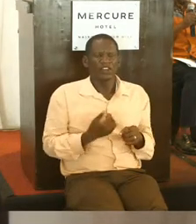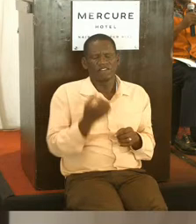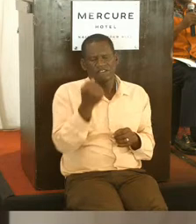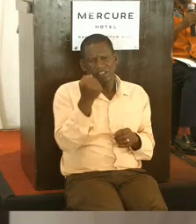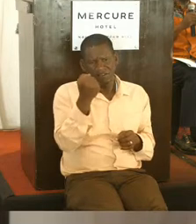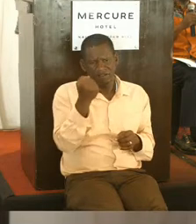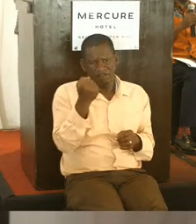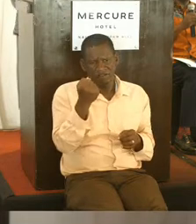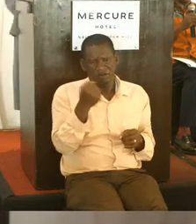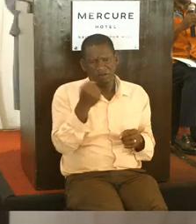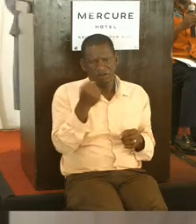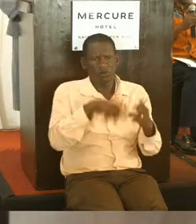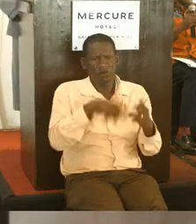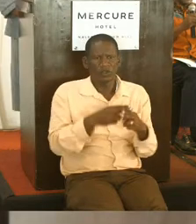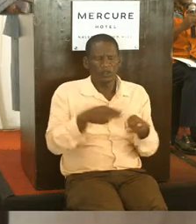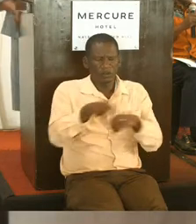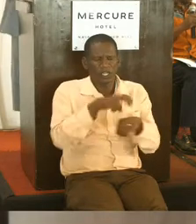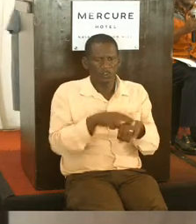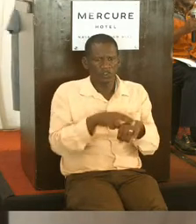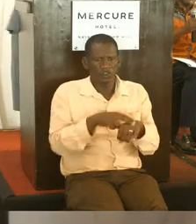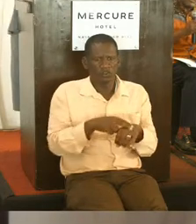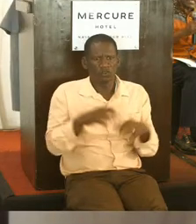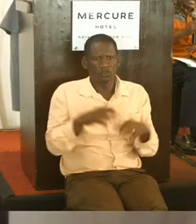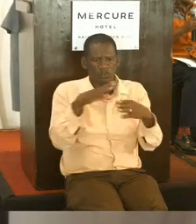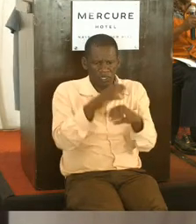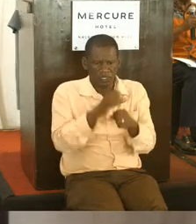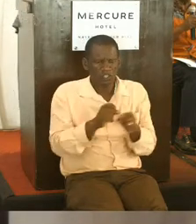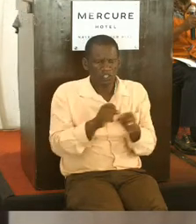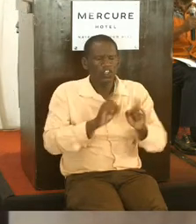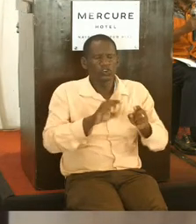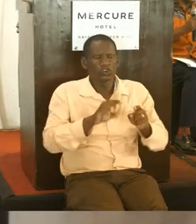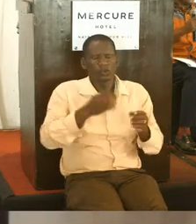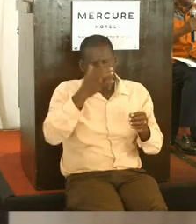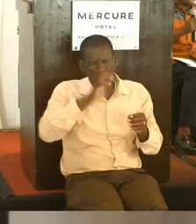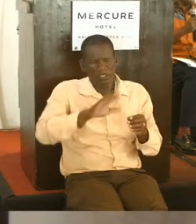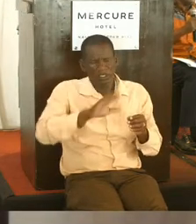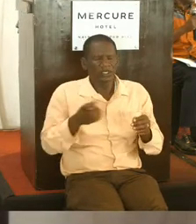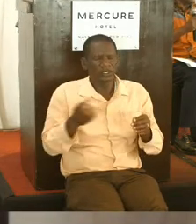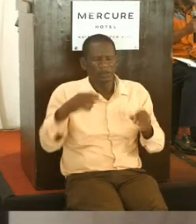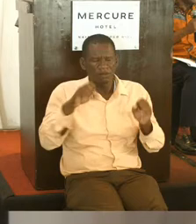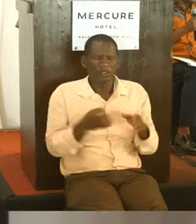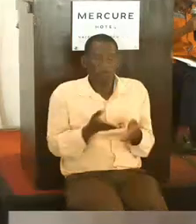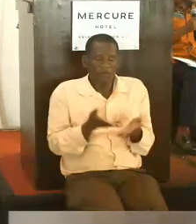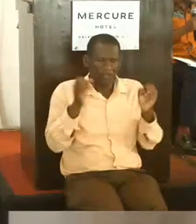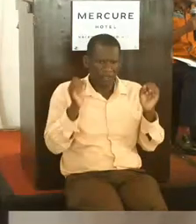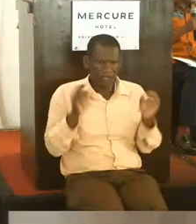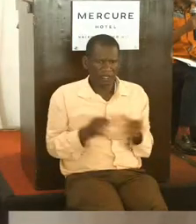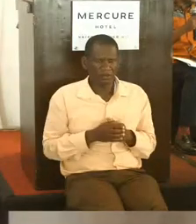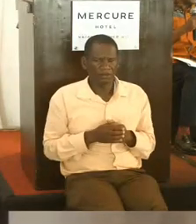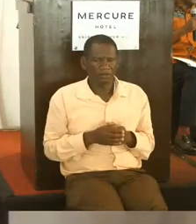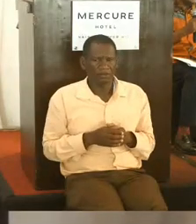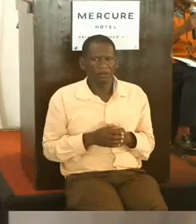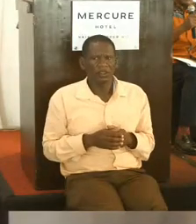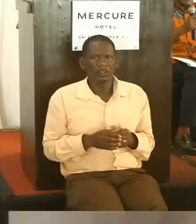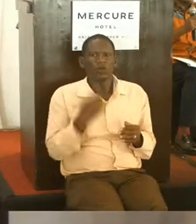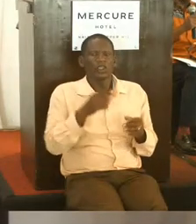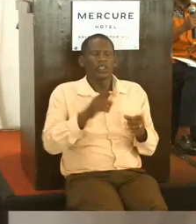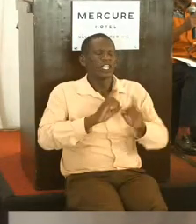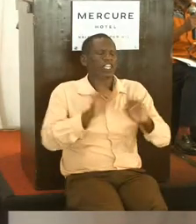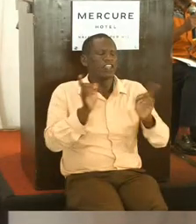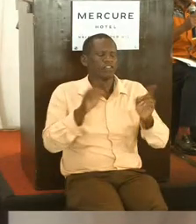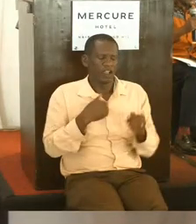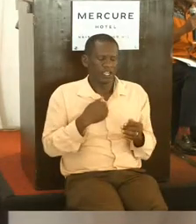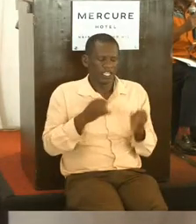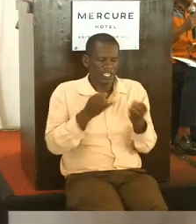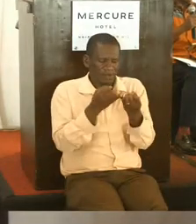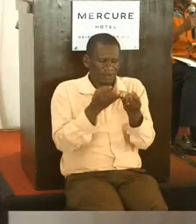were what you would call National not because others didn't come because they were not there we just didn't have